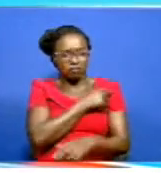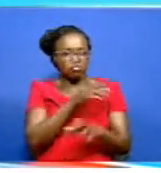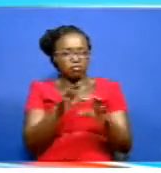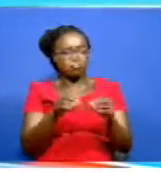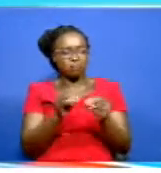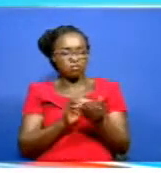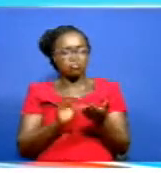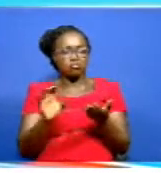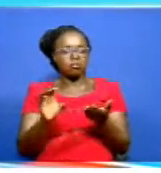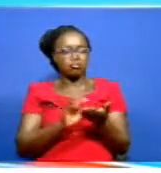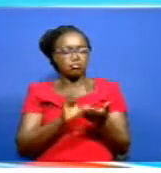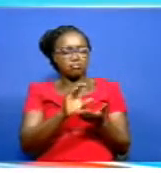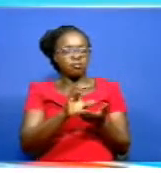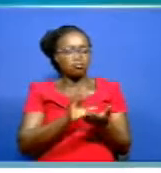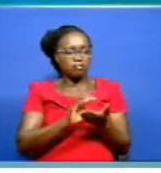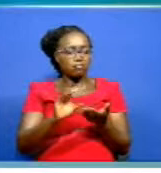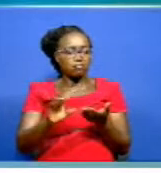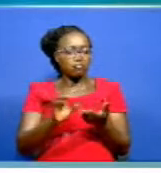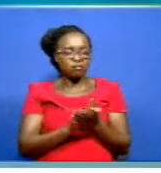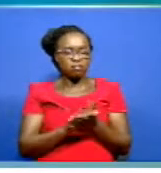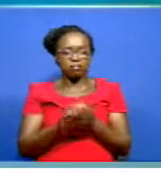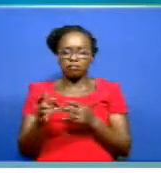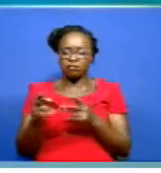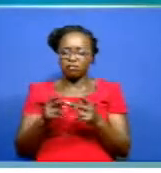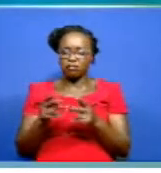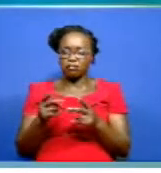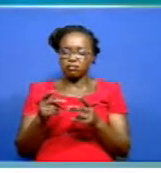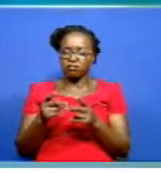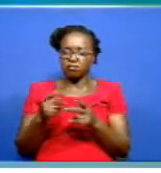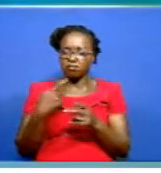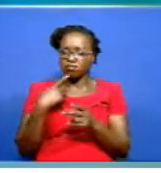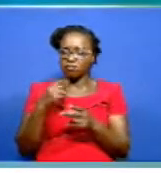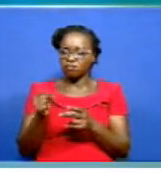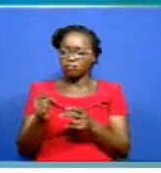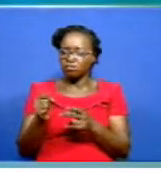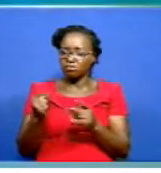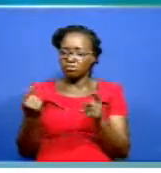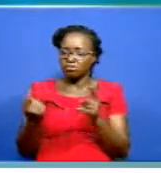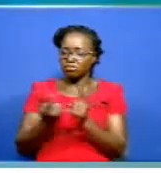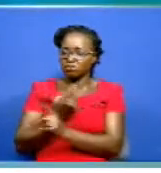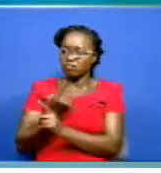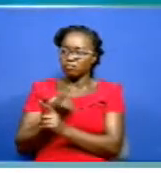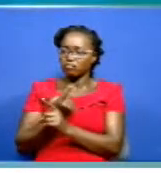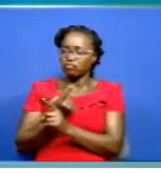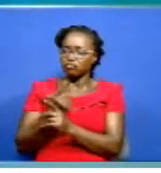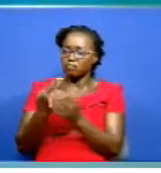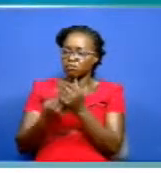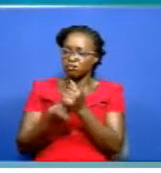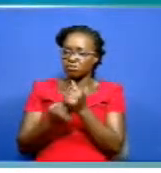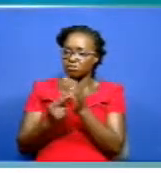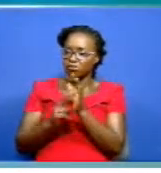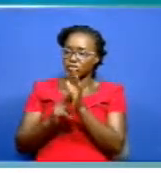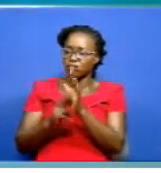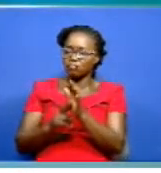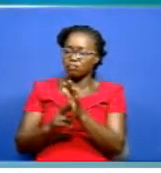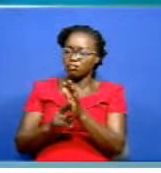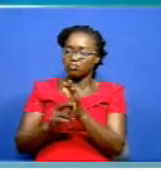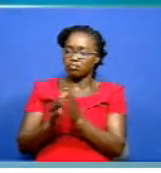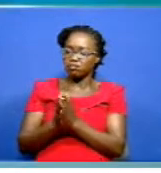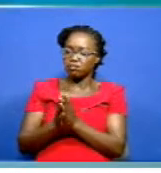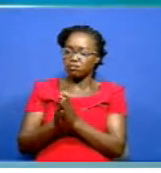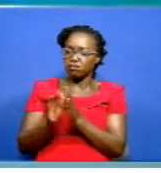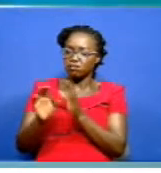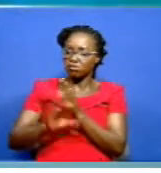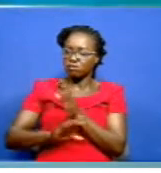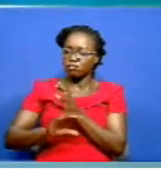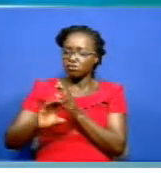them? So we have various partners who are represented in the National Task Force, in the subcommittees, and they are